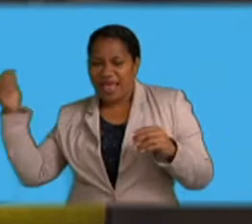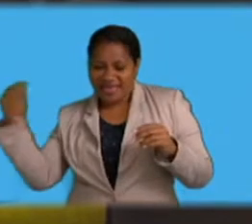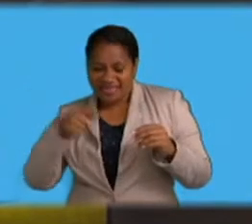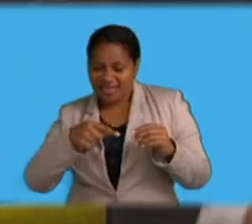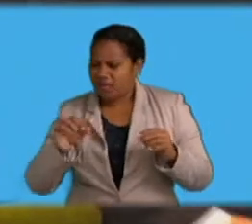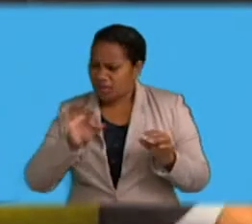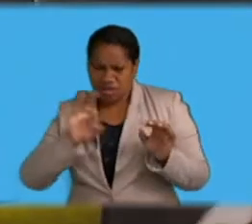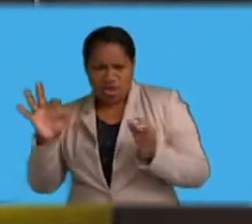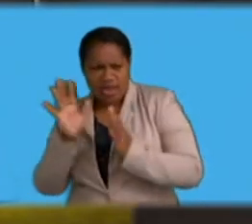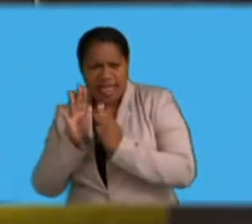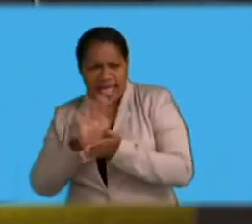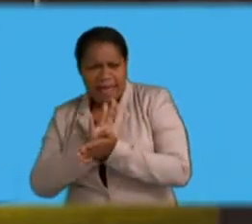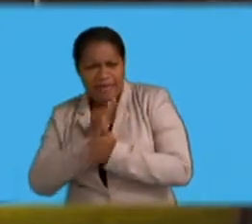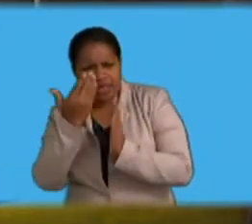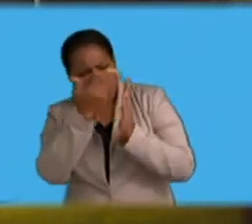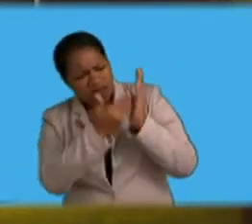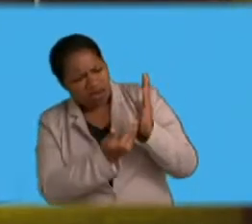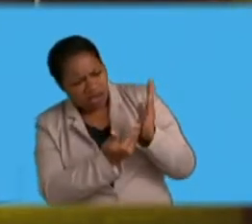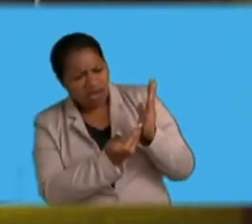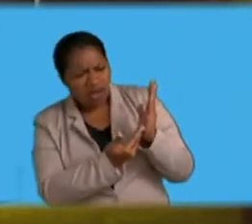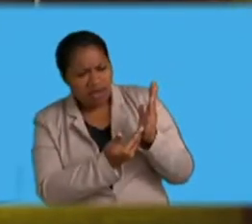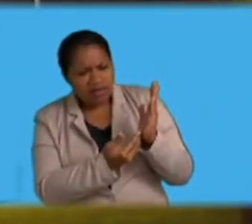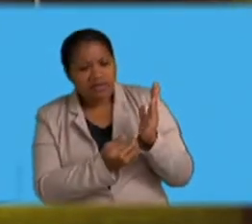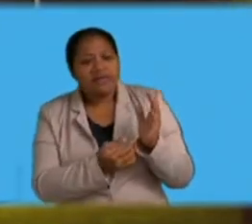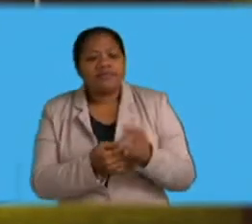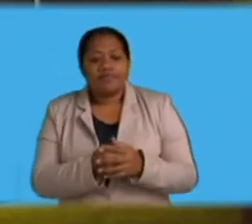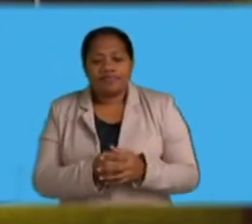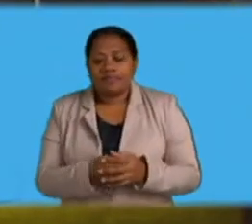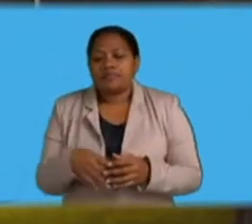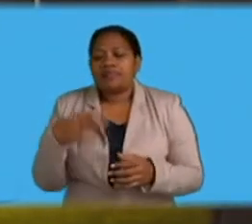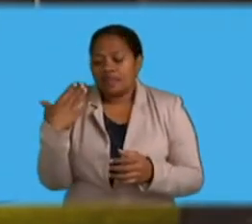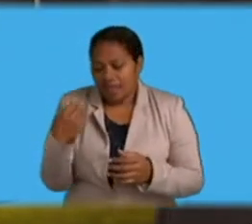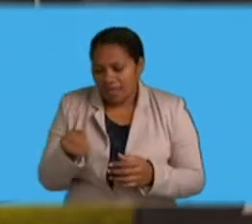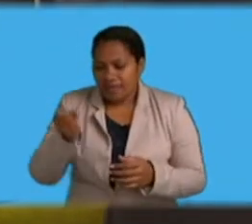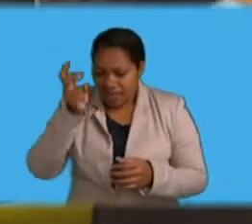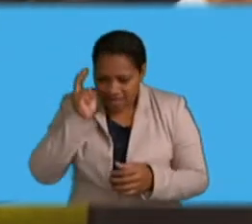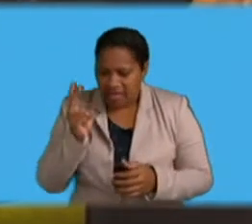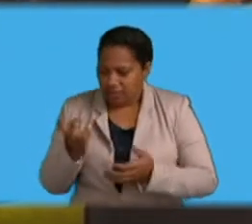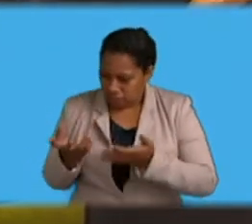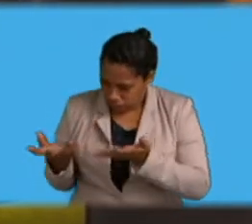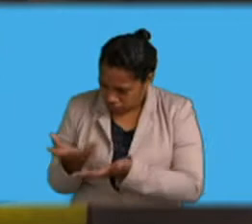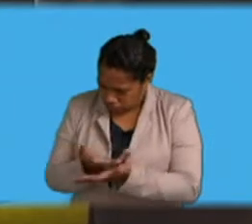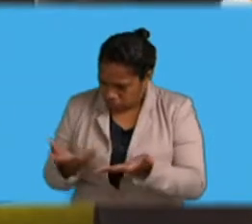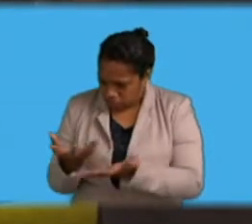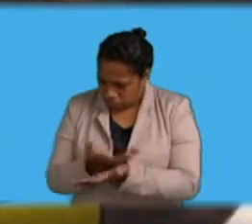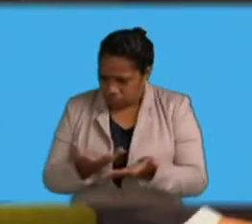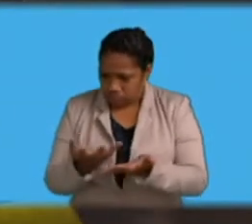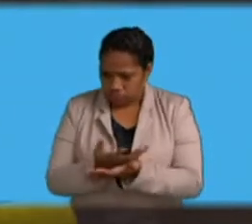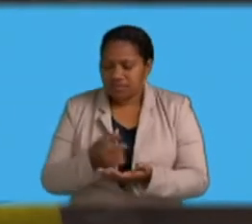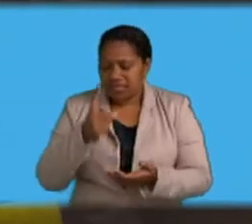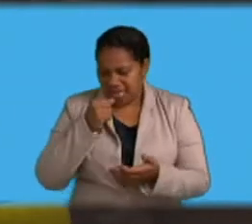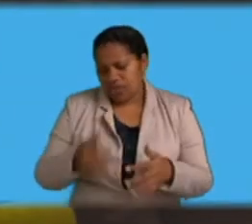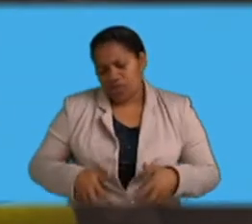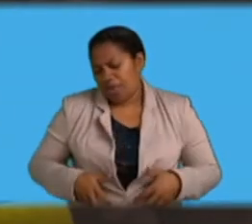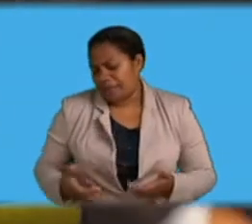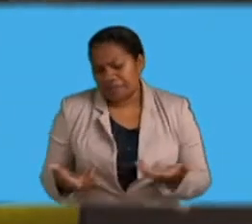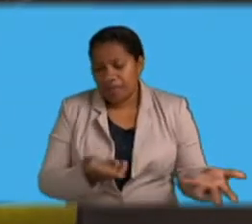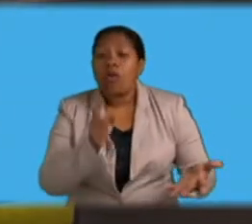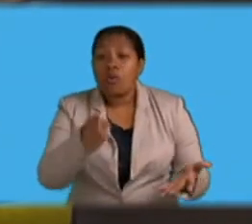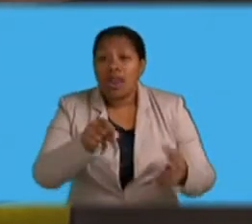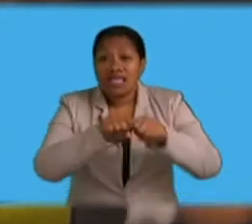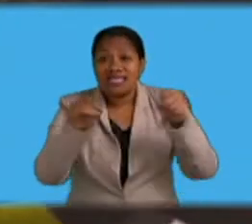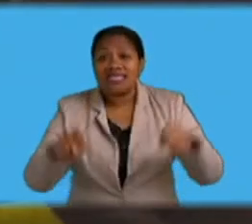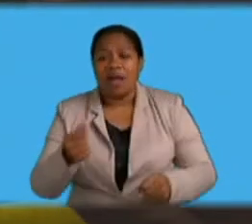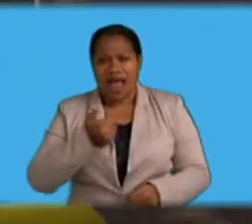a redress mechanism. There's a recourse mechanism. The system allows for that. Even